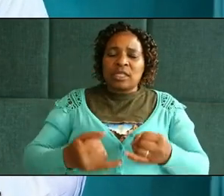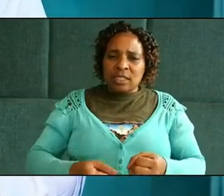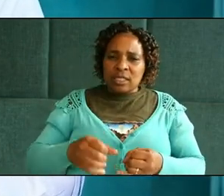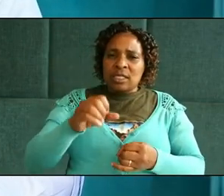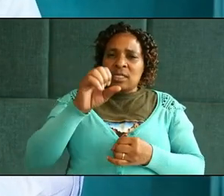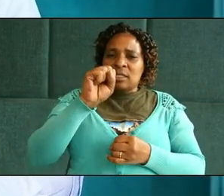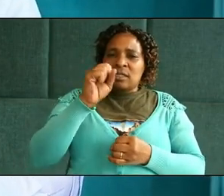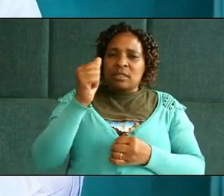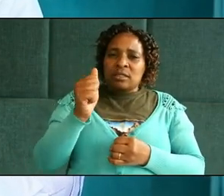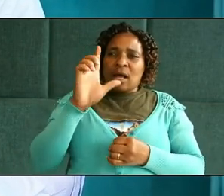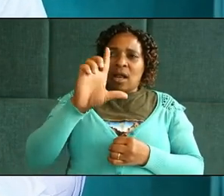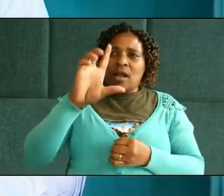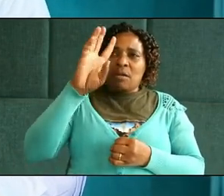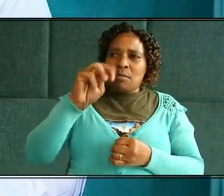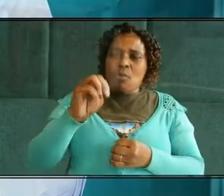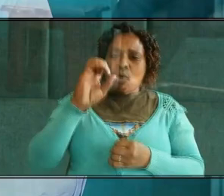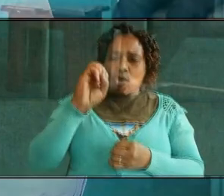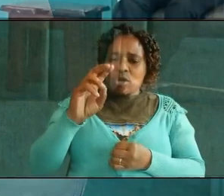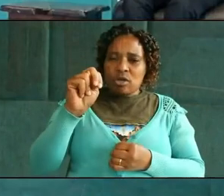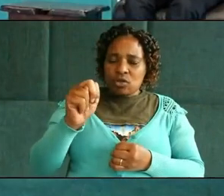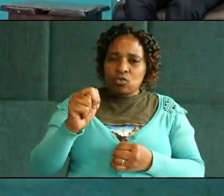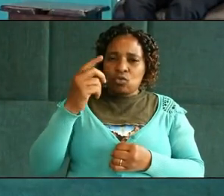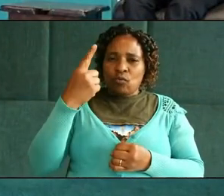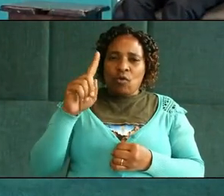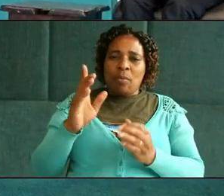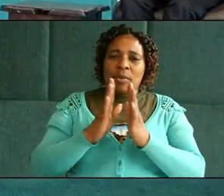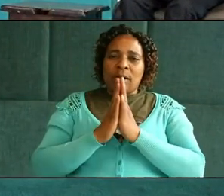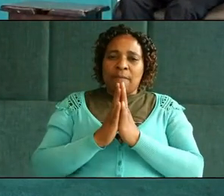to have a closing prayer for us. Let's pray.